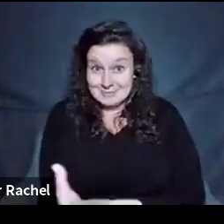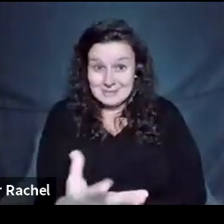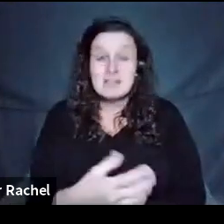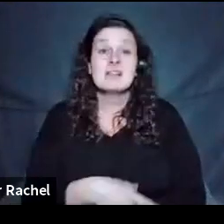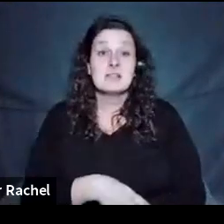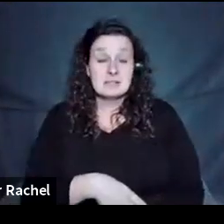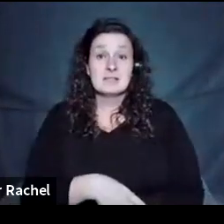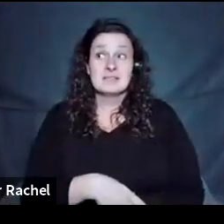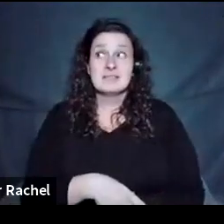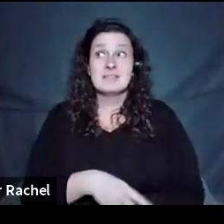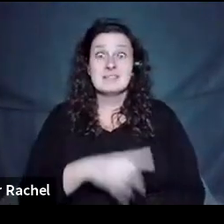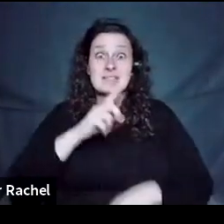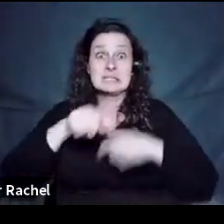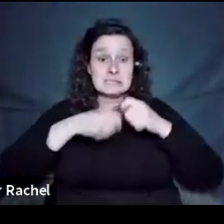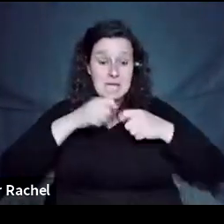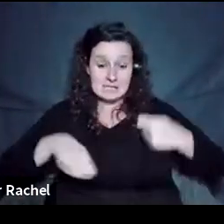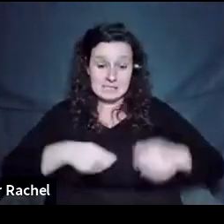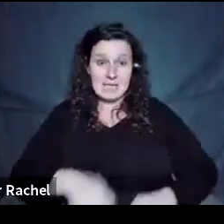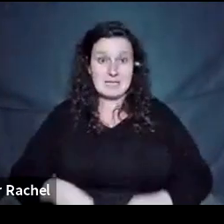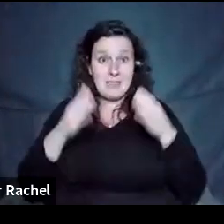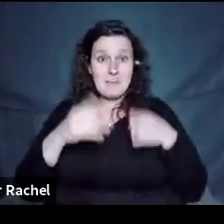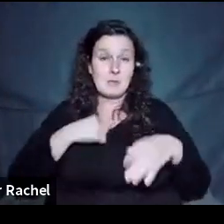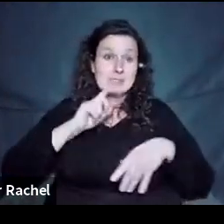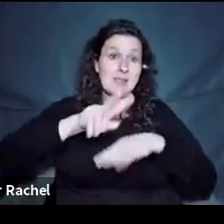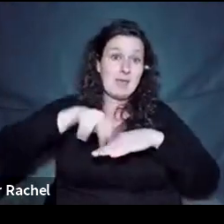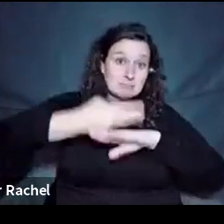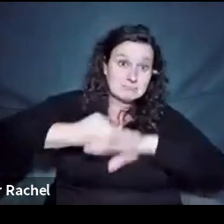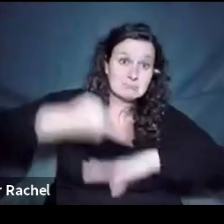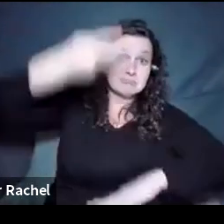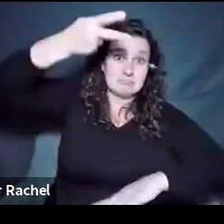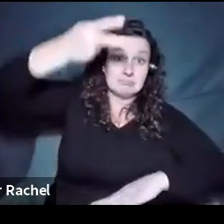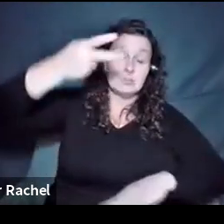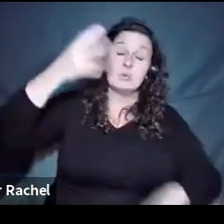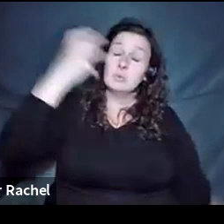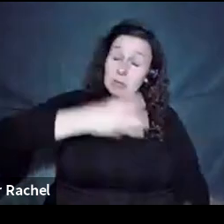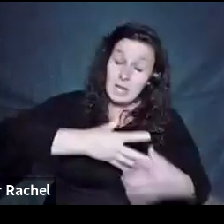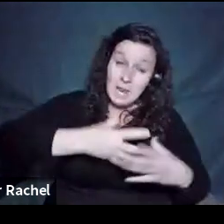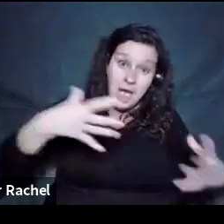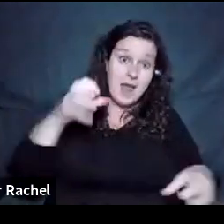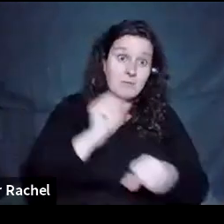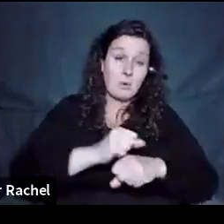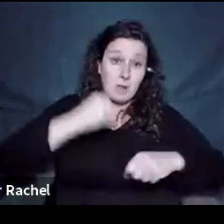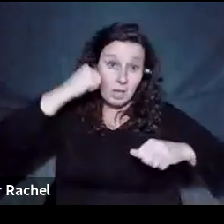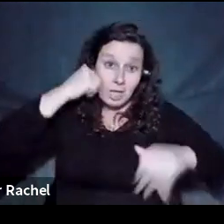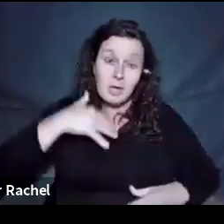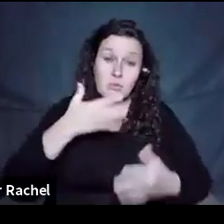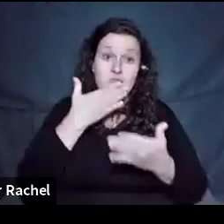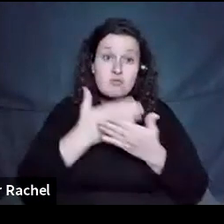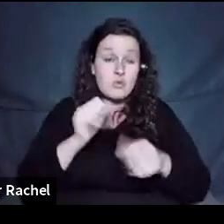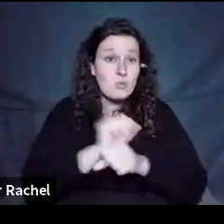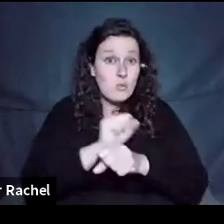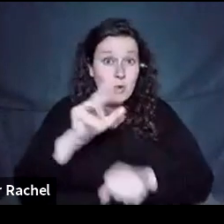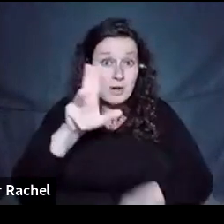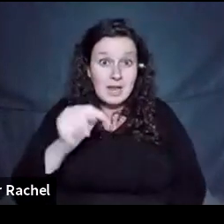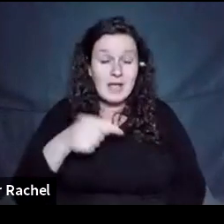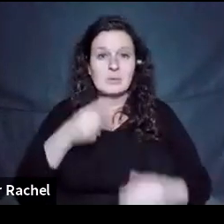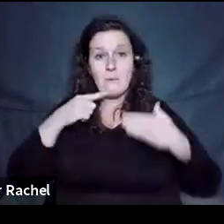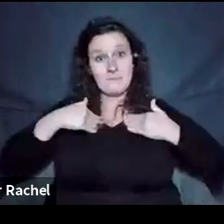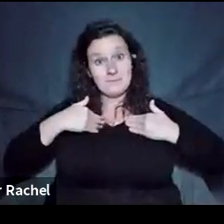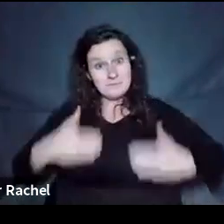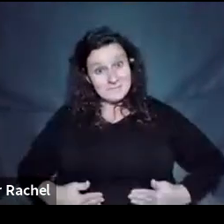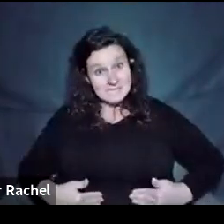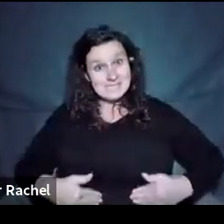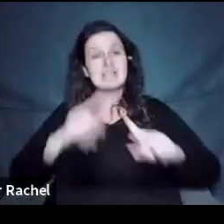stringing somebody up in the air by rope, it's a lot of work. It's a good workout. And so, you know, physically,